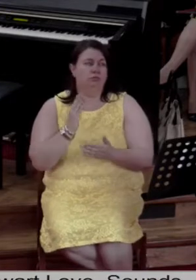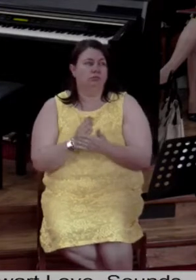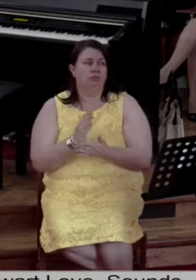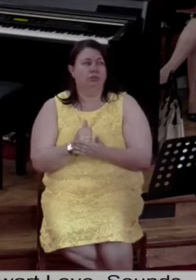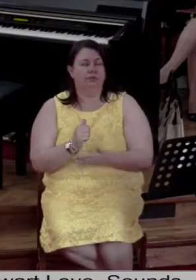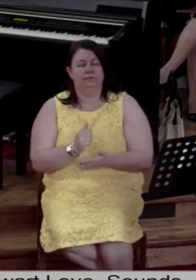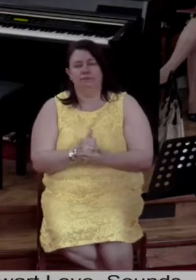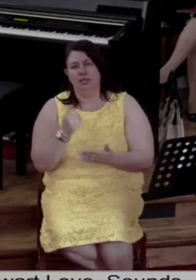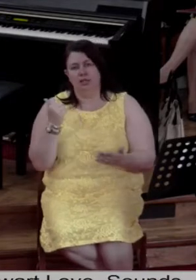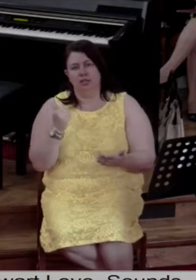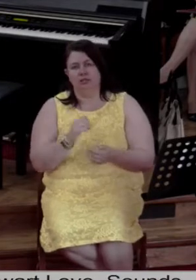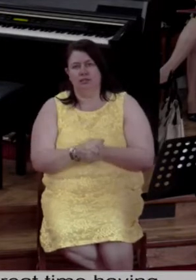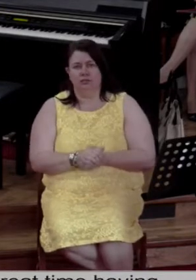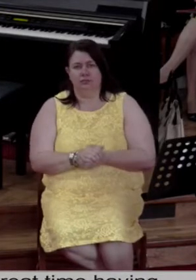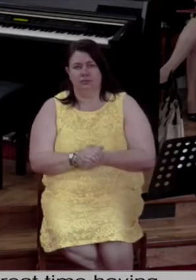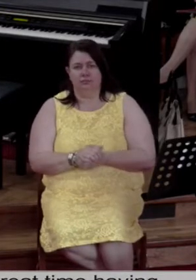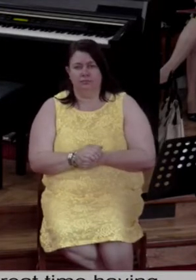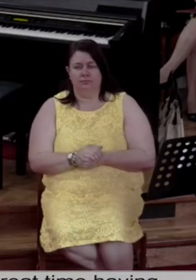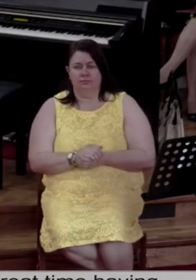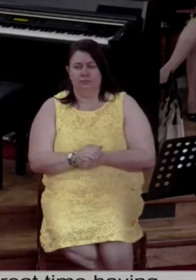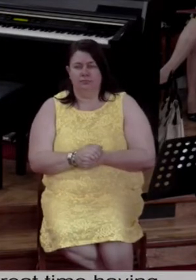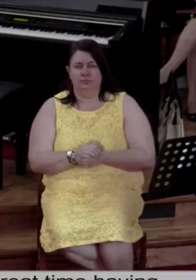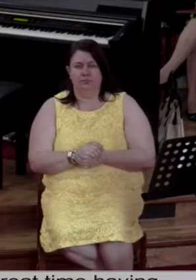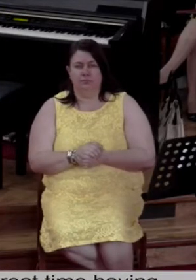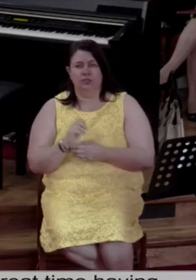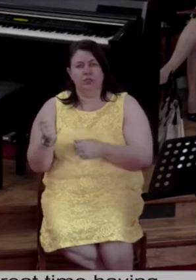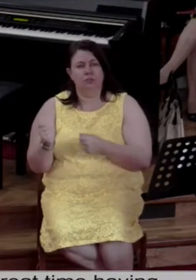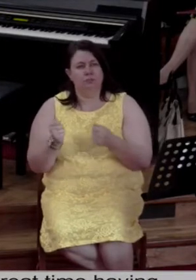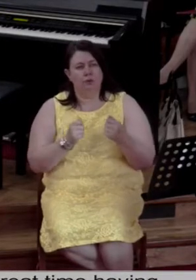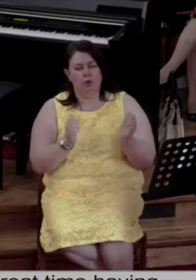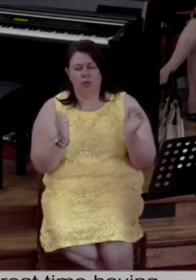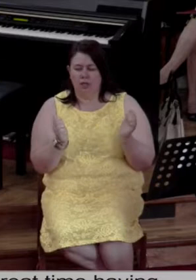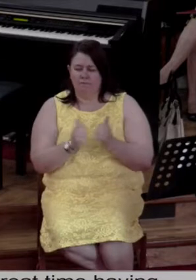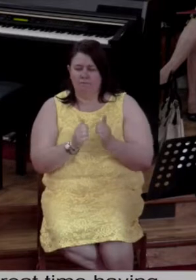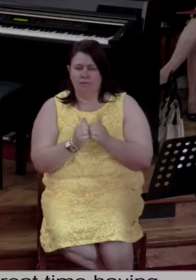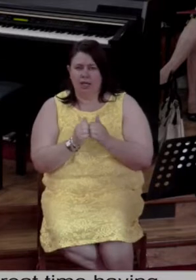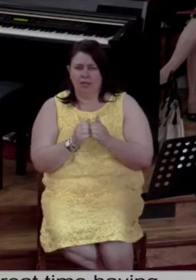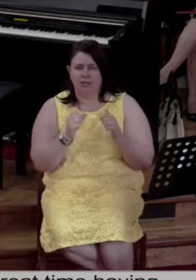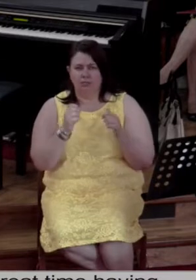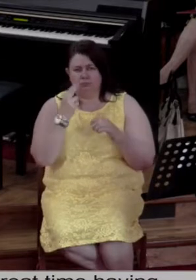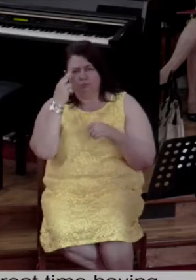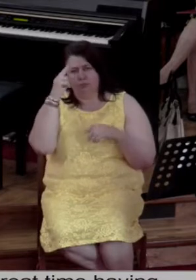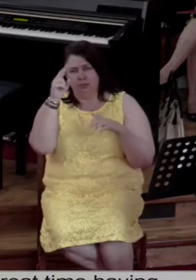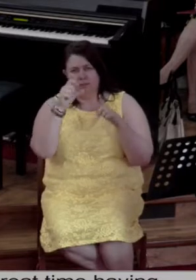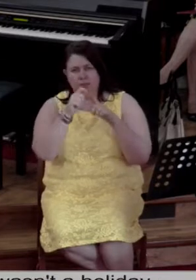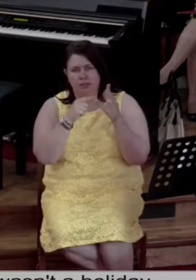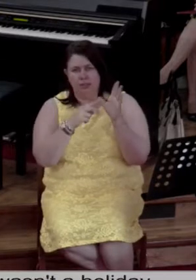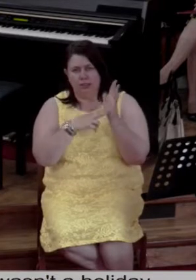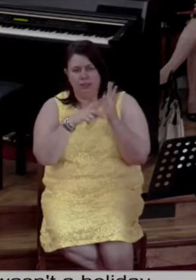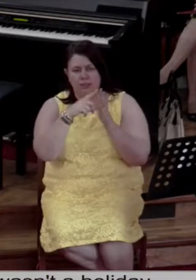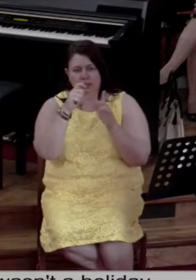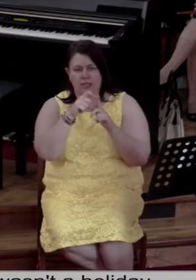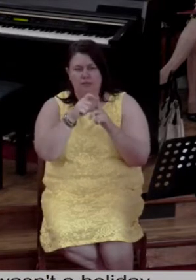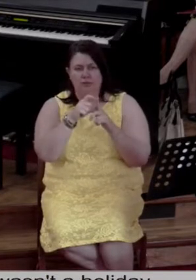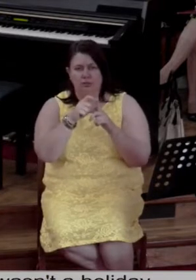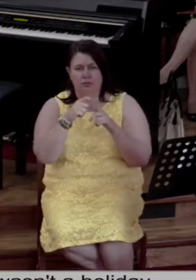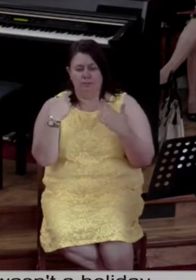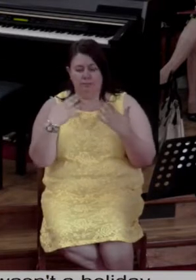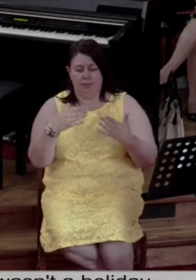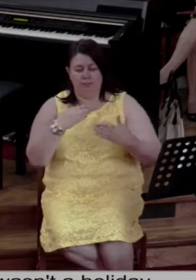wonderful. And she brought with her a chap, a friend of hers called David, and he told a story which